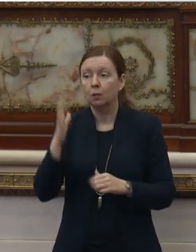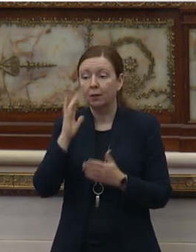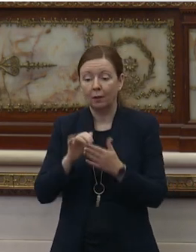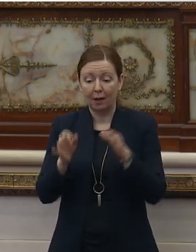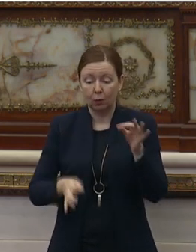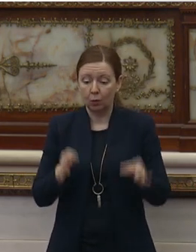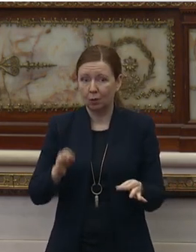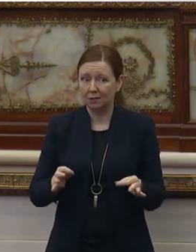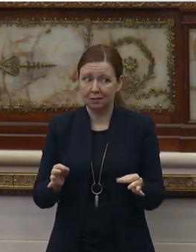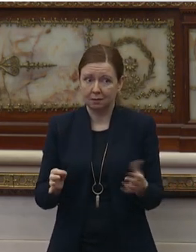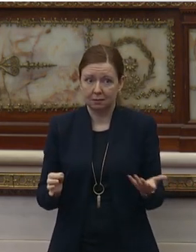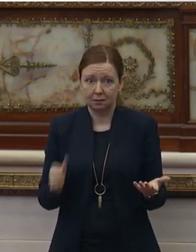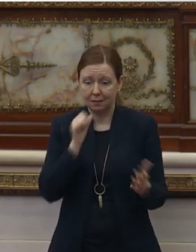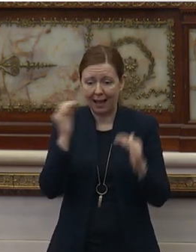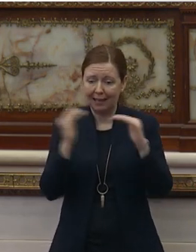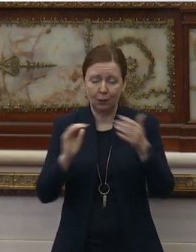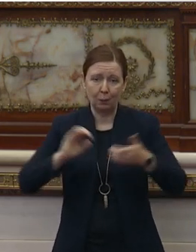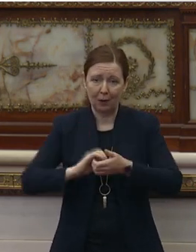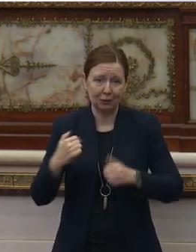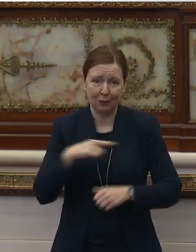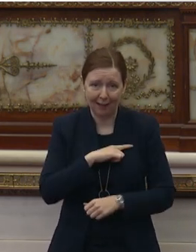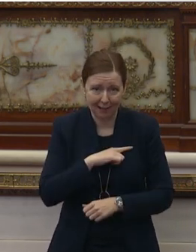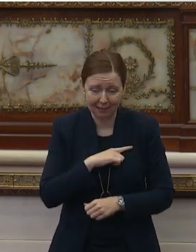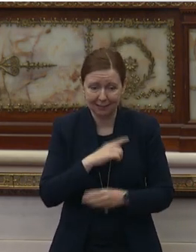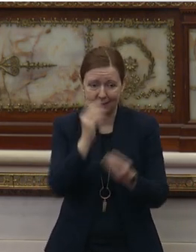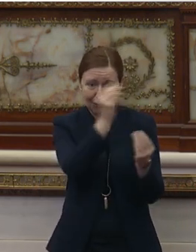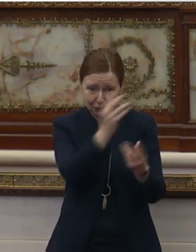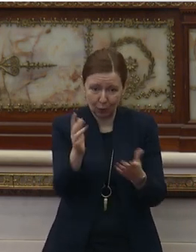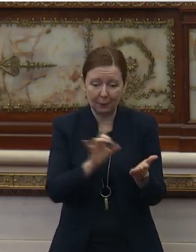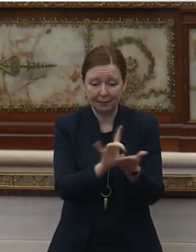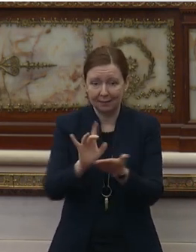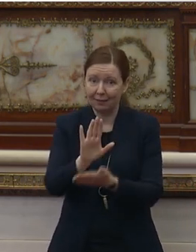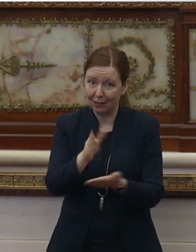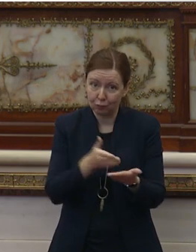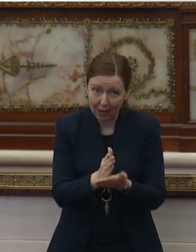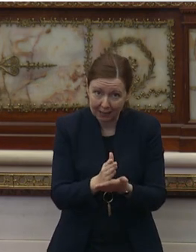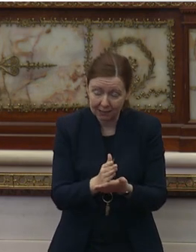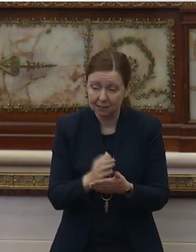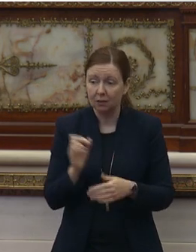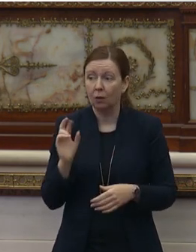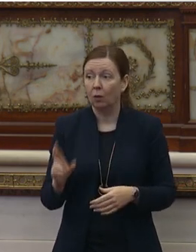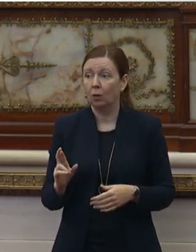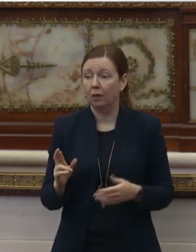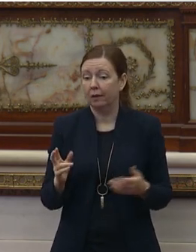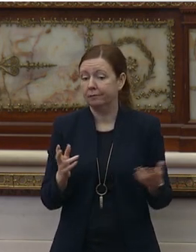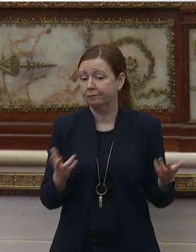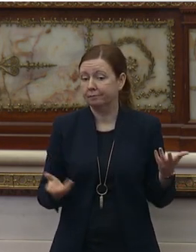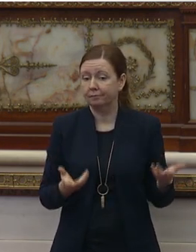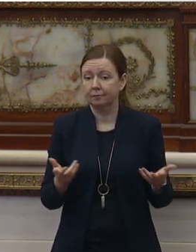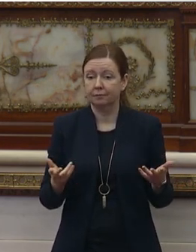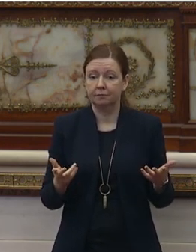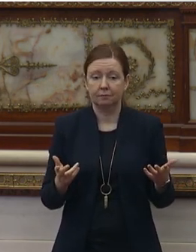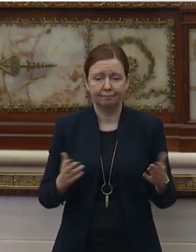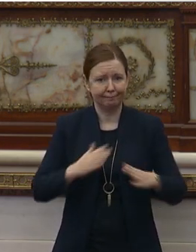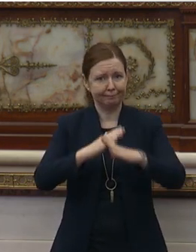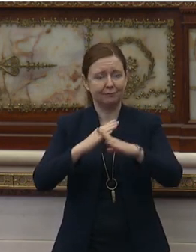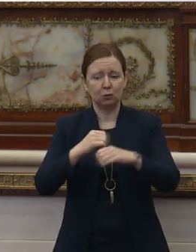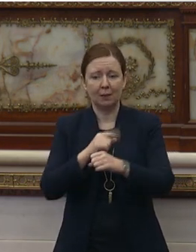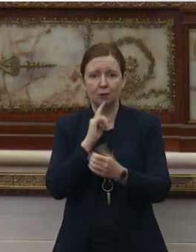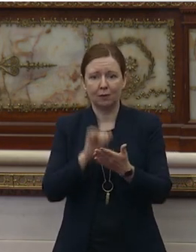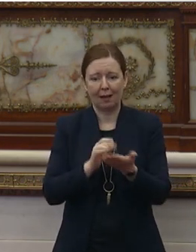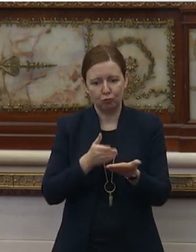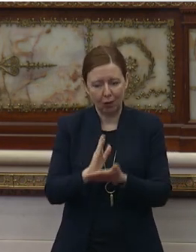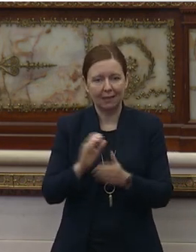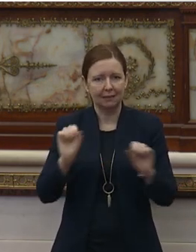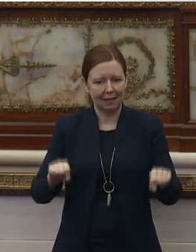courts have largely not been equal partners with us in informing tenants of their rights or putting up guardrails to ensure that rights